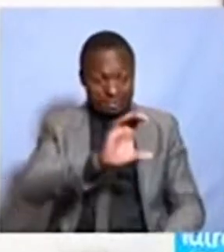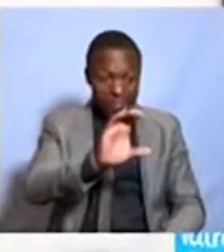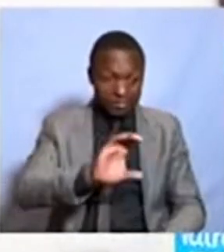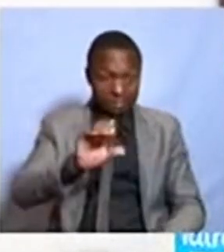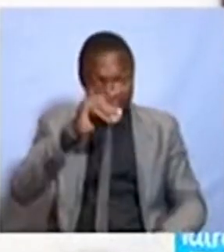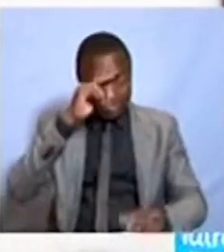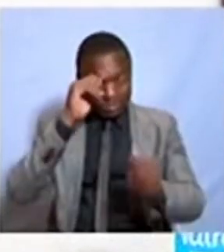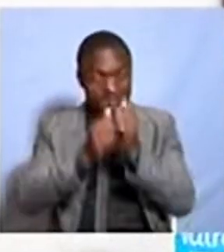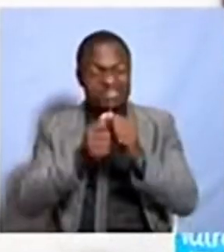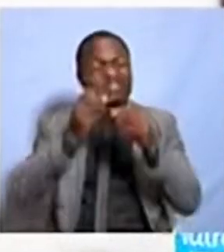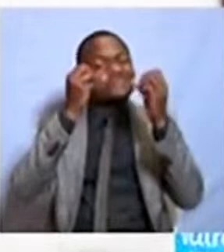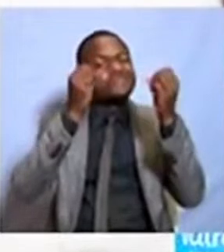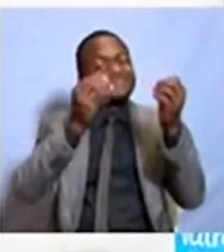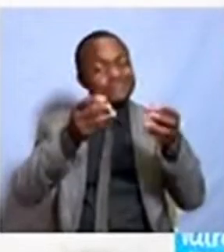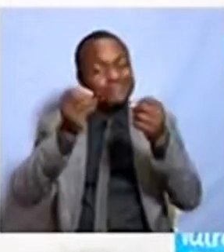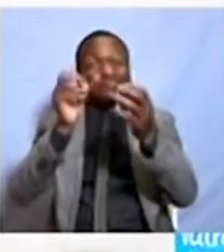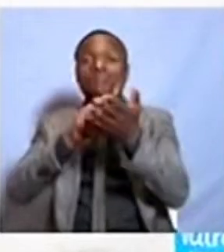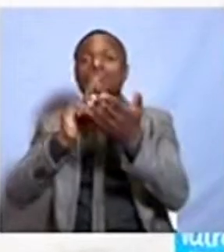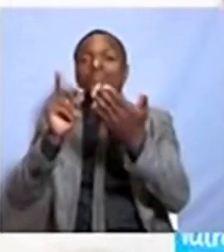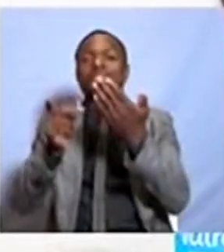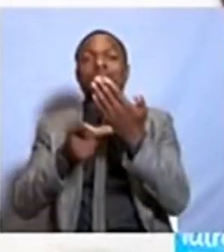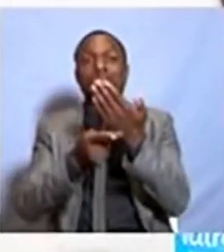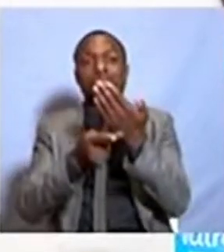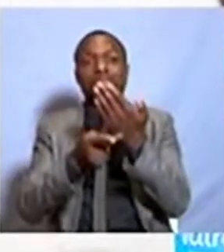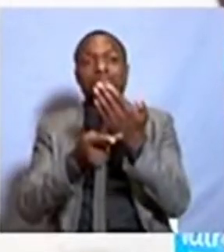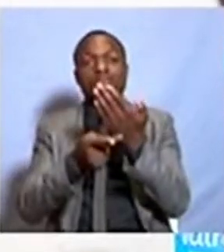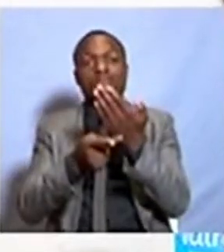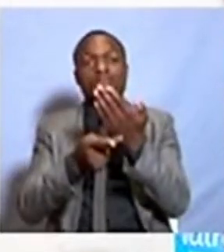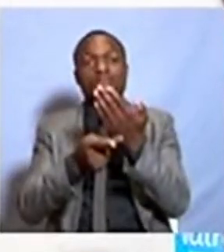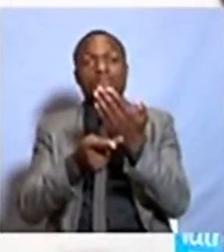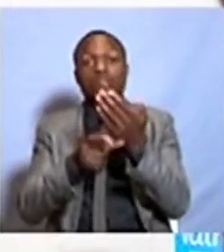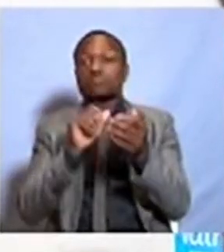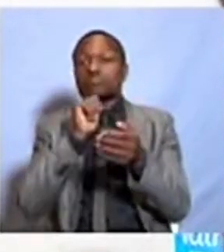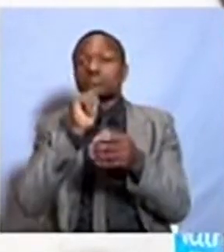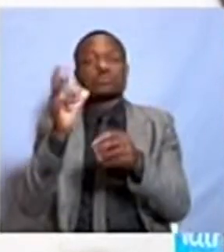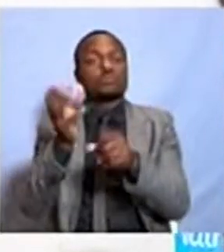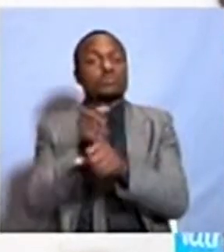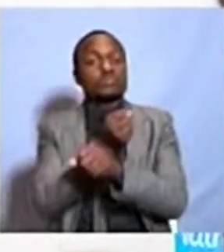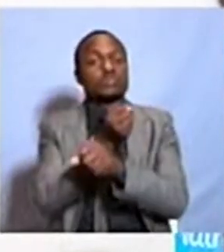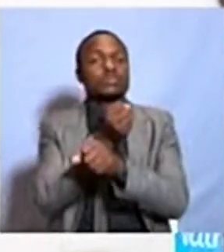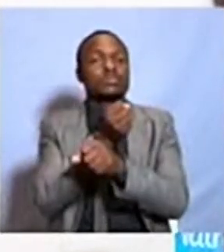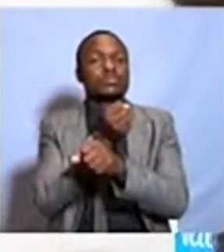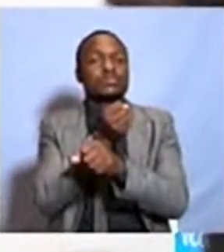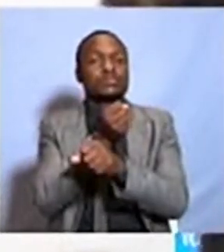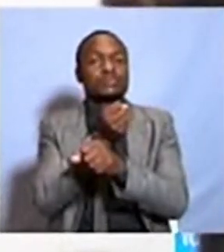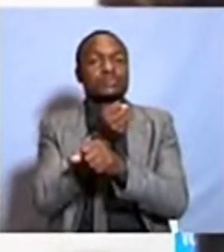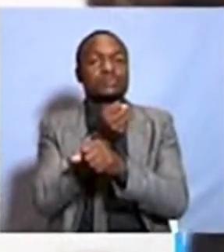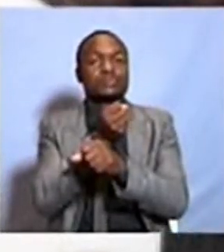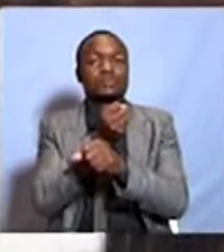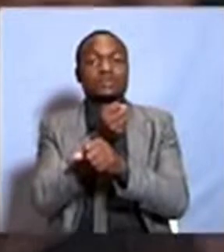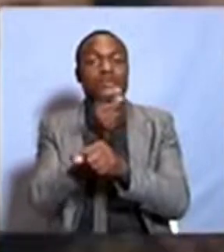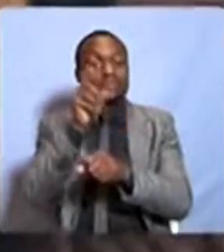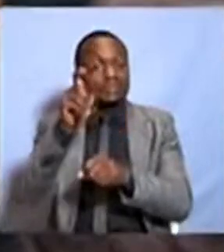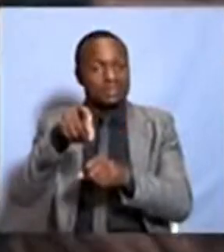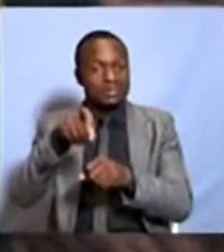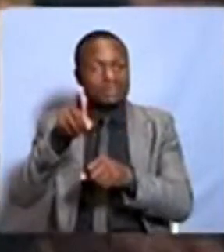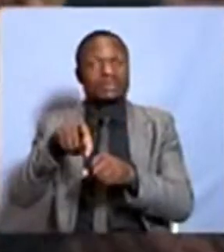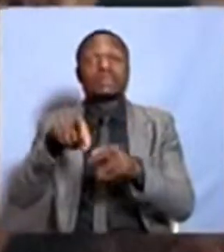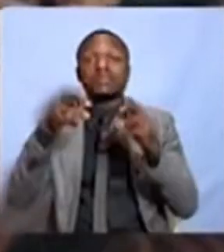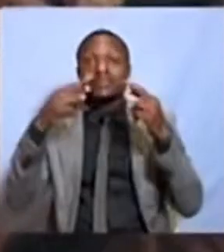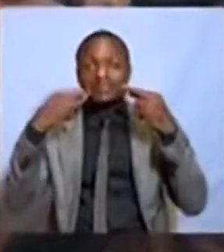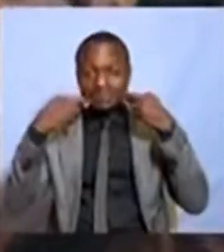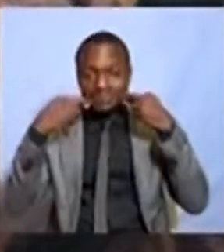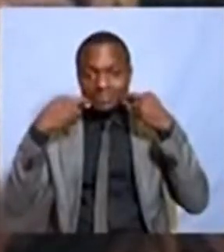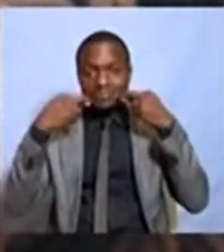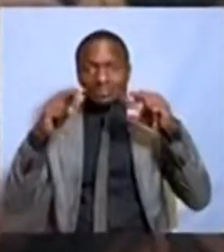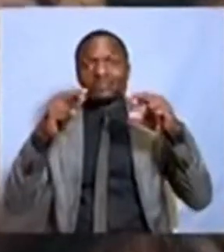because of so many programs, we don't get the intended results?